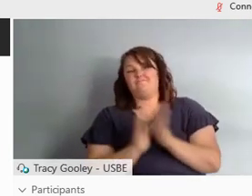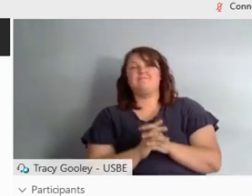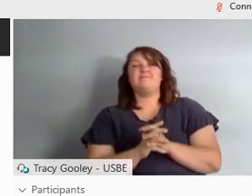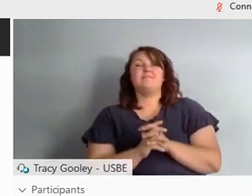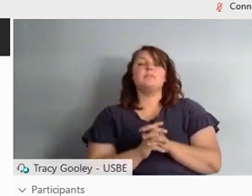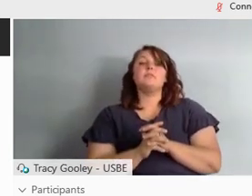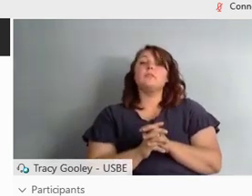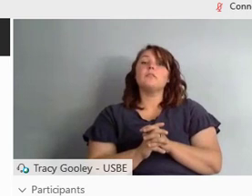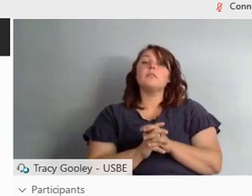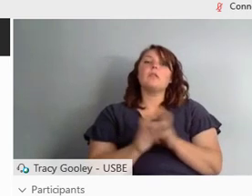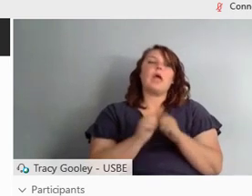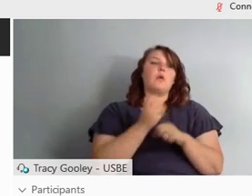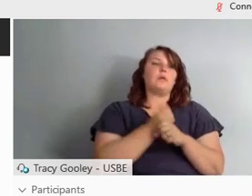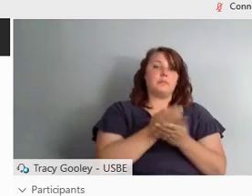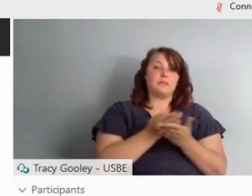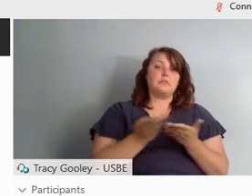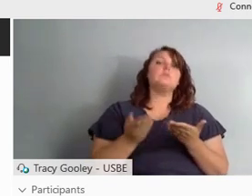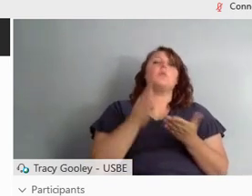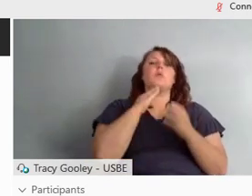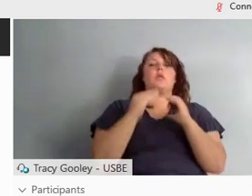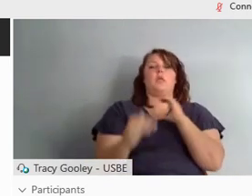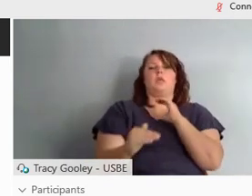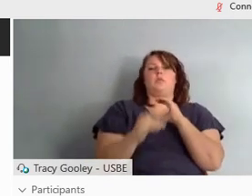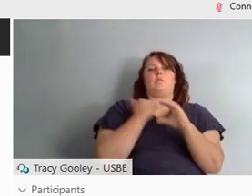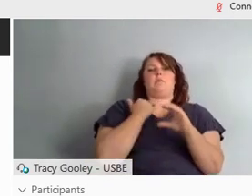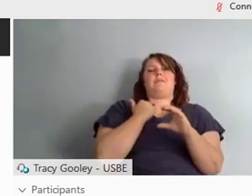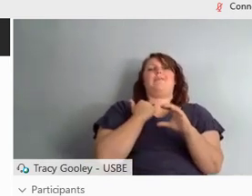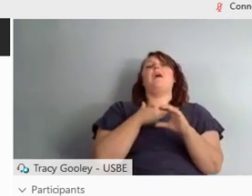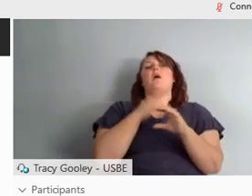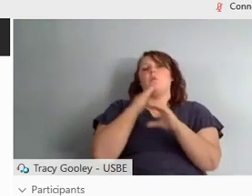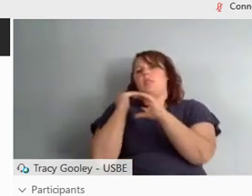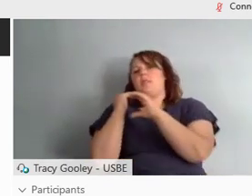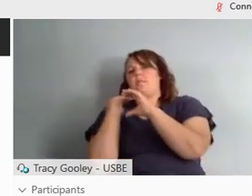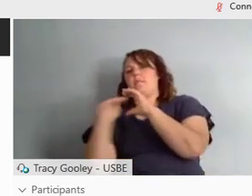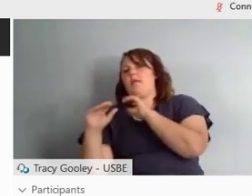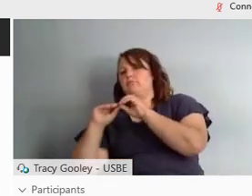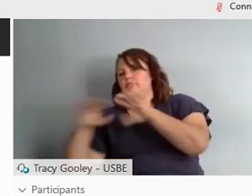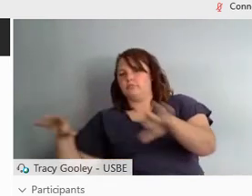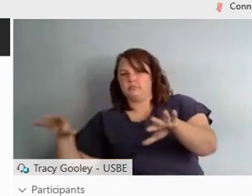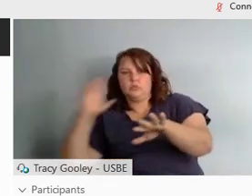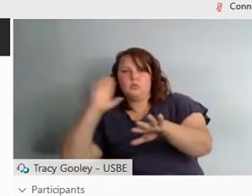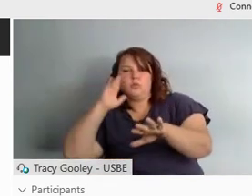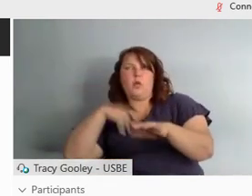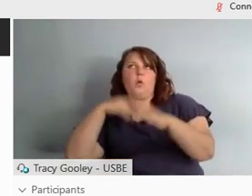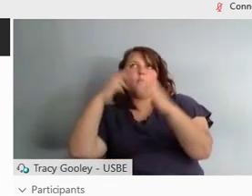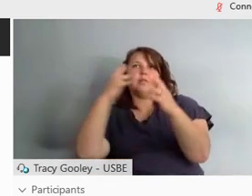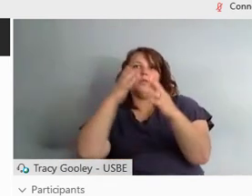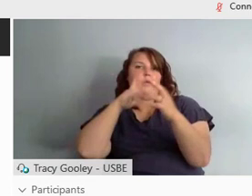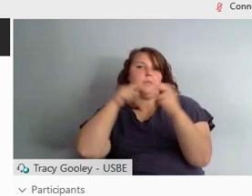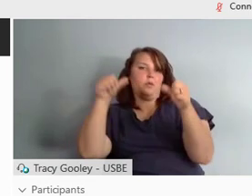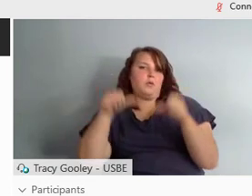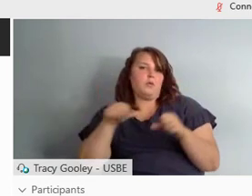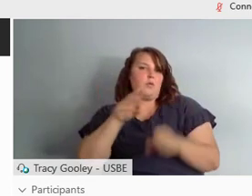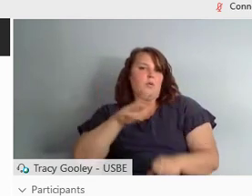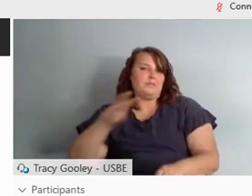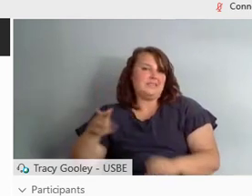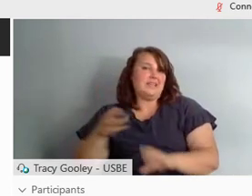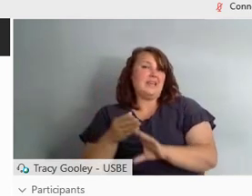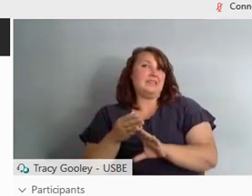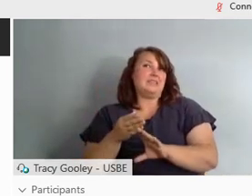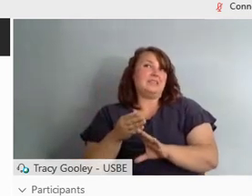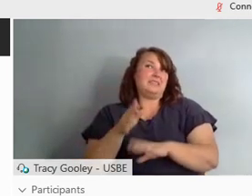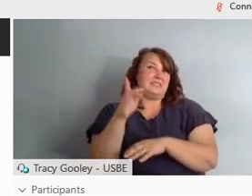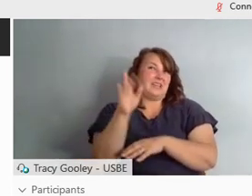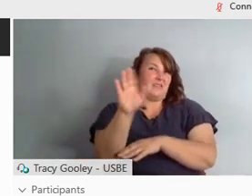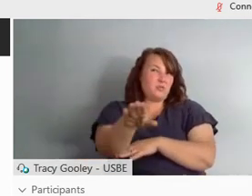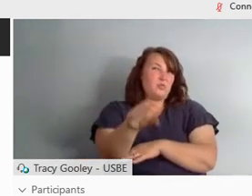So, and how do you get the materials? You're going to send me an email and I will email you the materials, and hopefully they will be posted on the website either by the end of